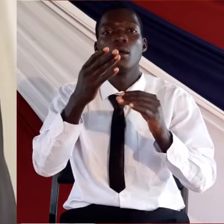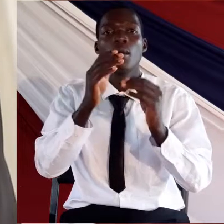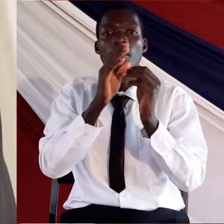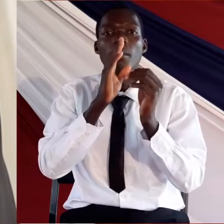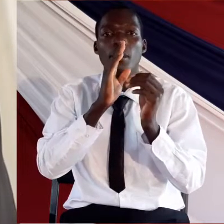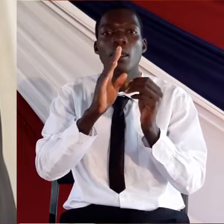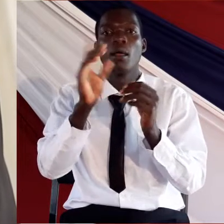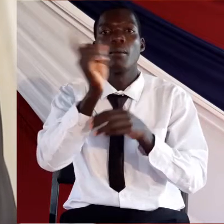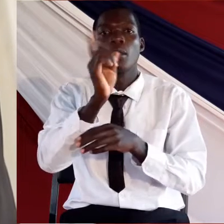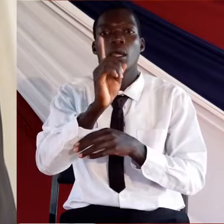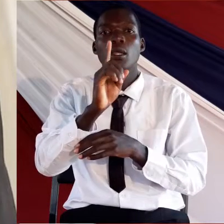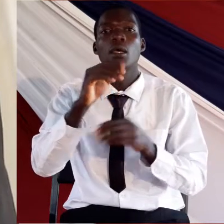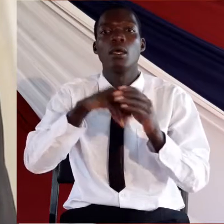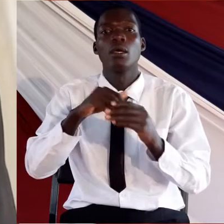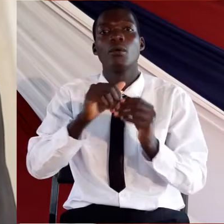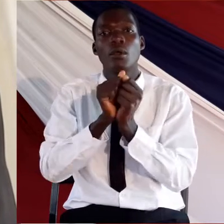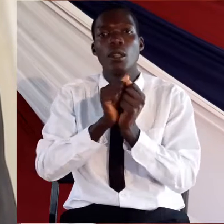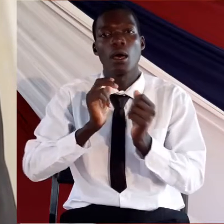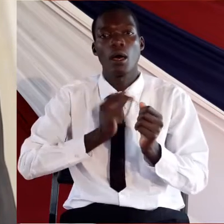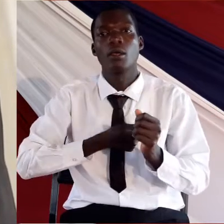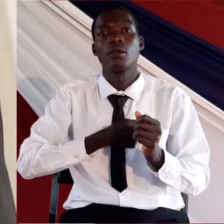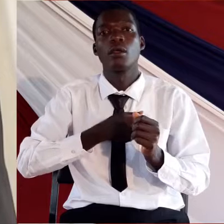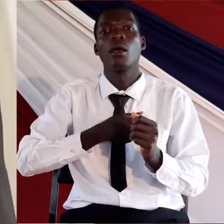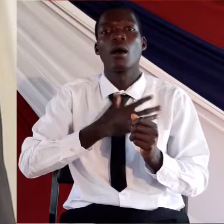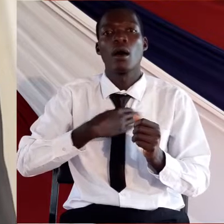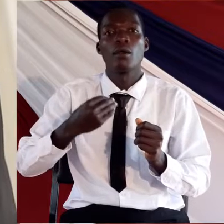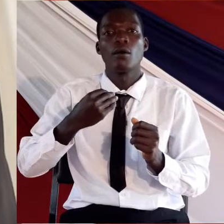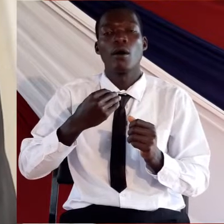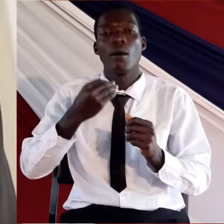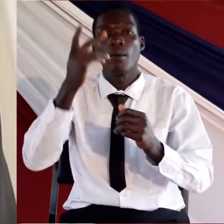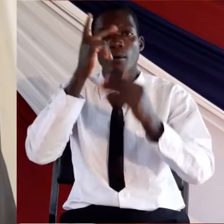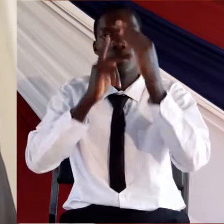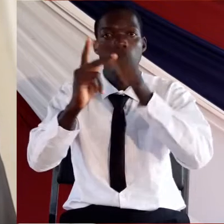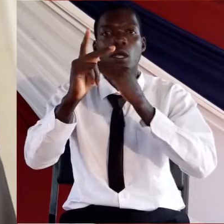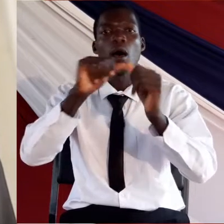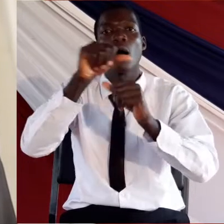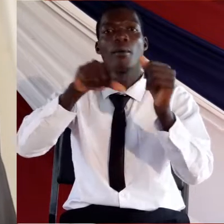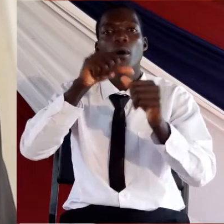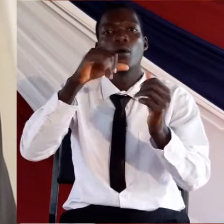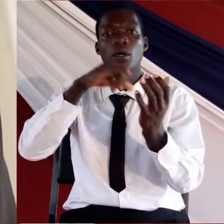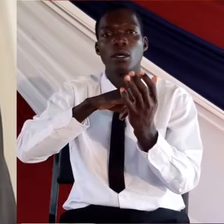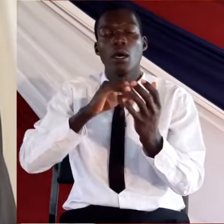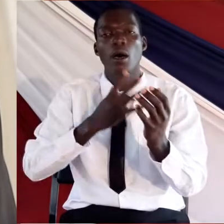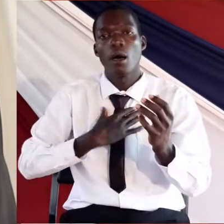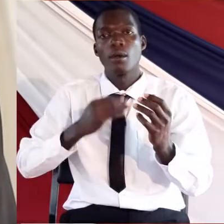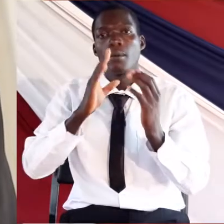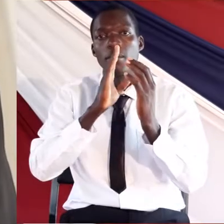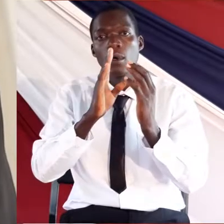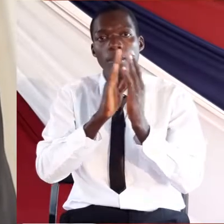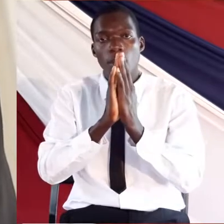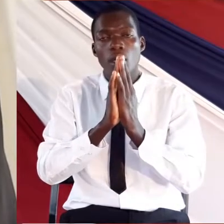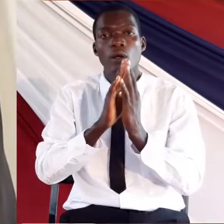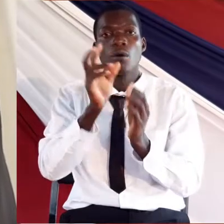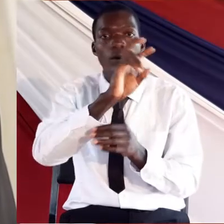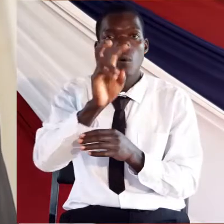be ministering to us today on prophecy-related issues, and we pray that all of us will be blessed today. We look